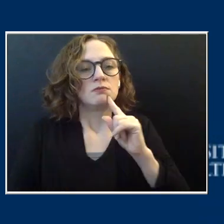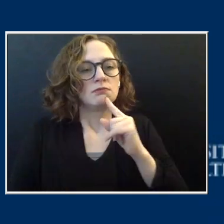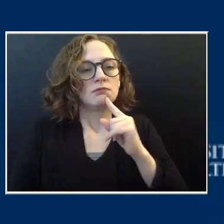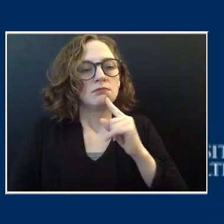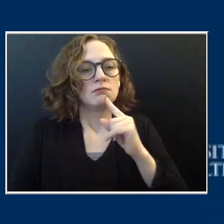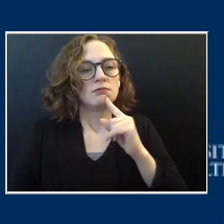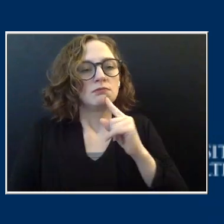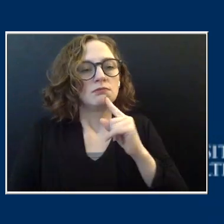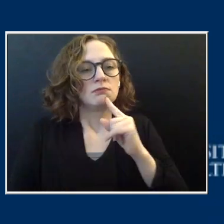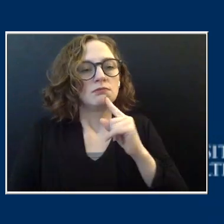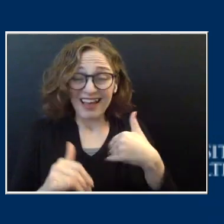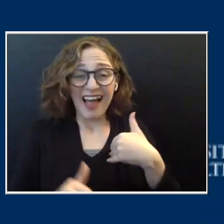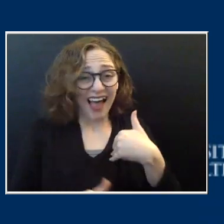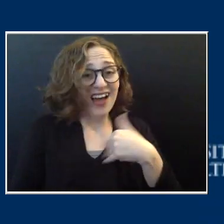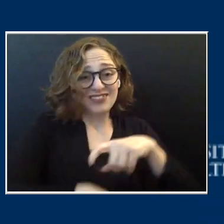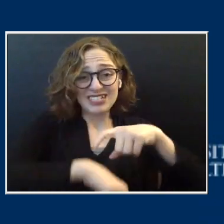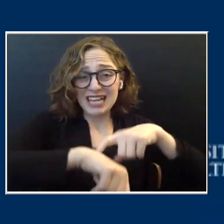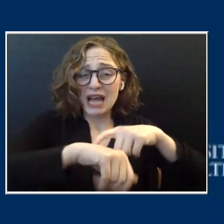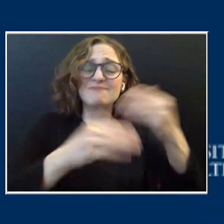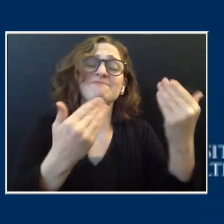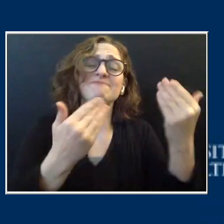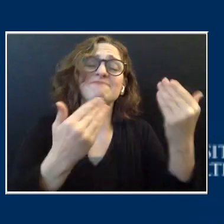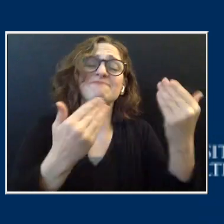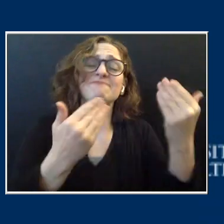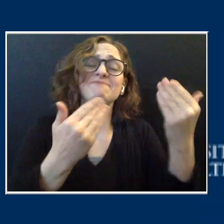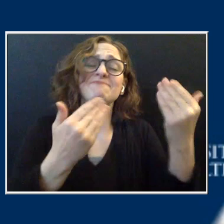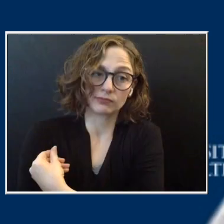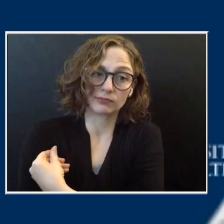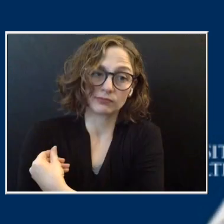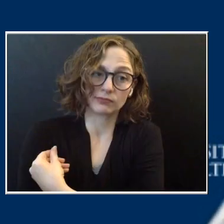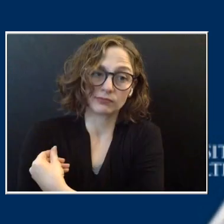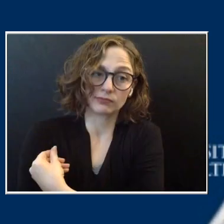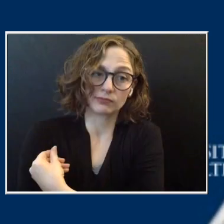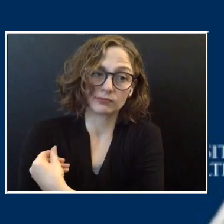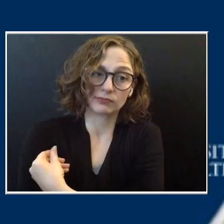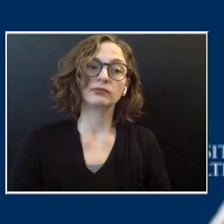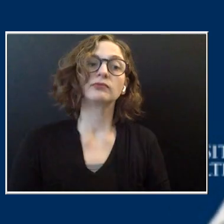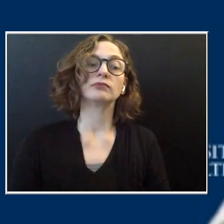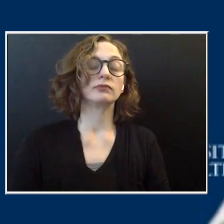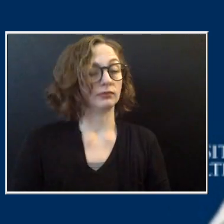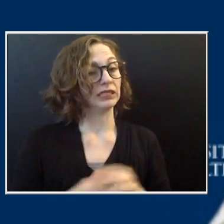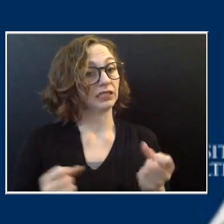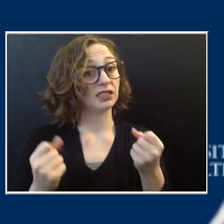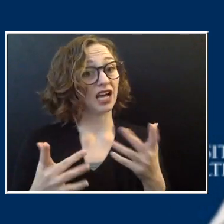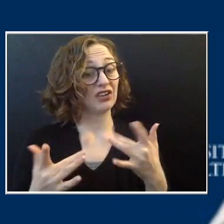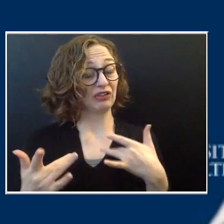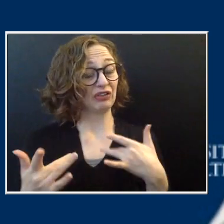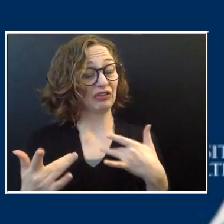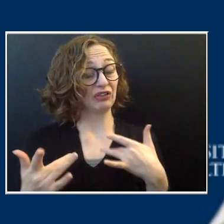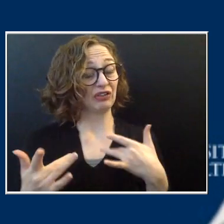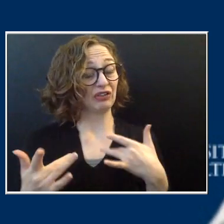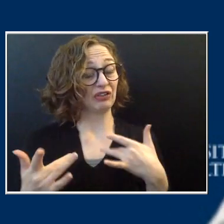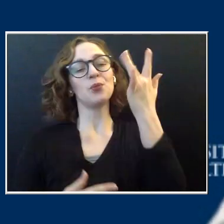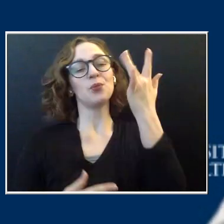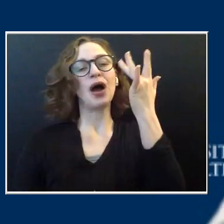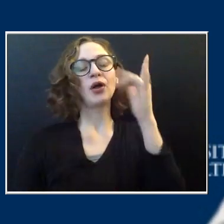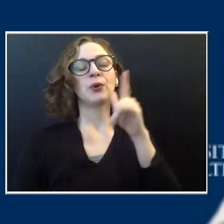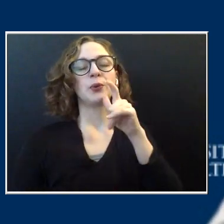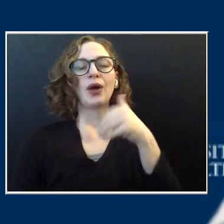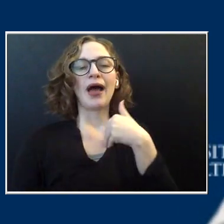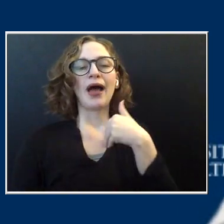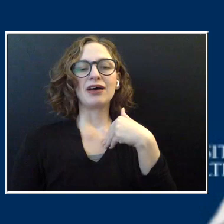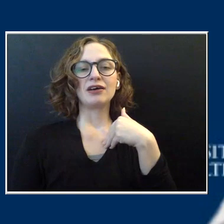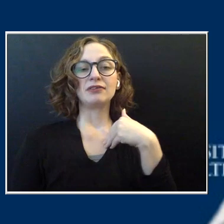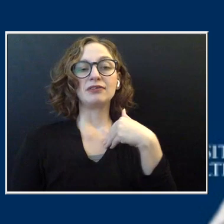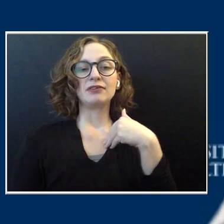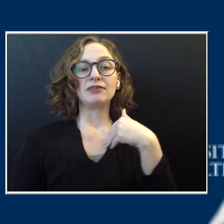vaccinated. And yes, there is a large concern because those people most at risk, for severe